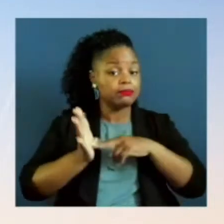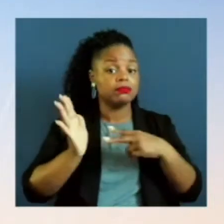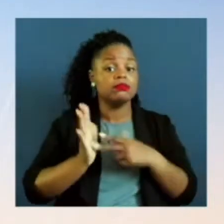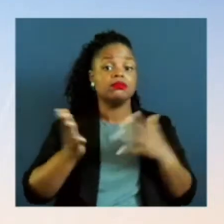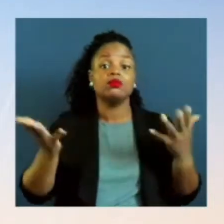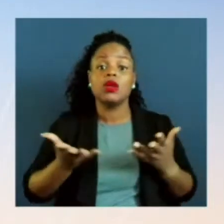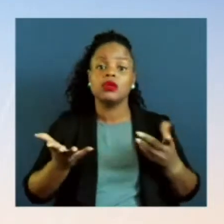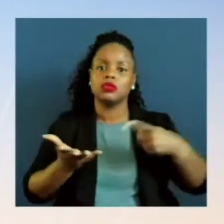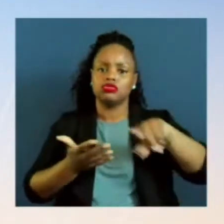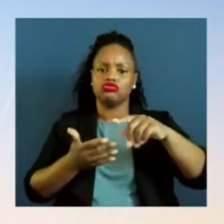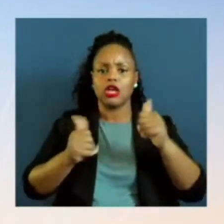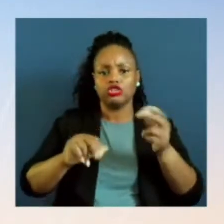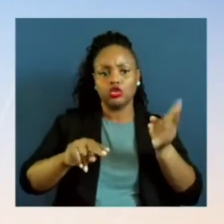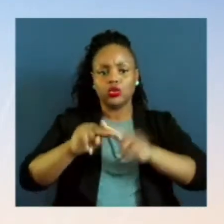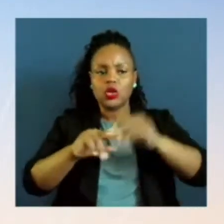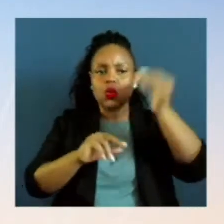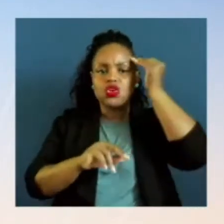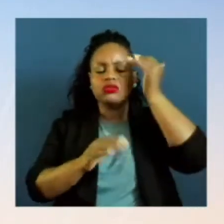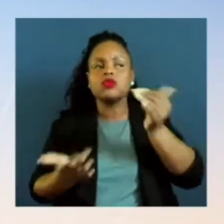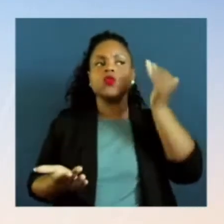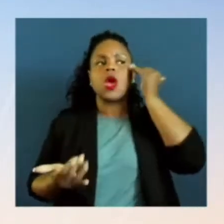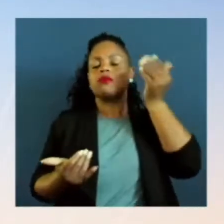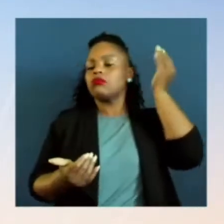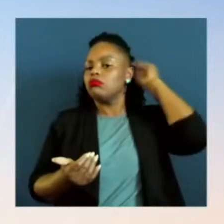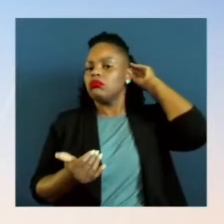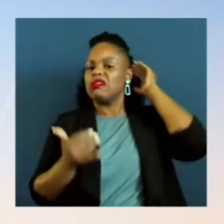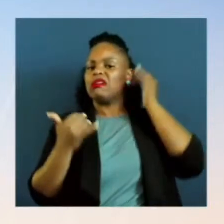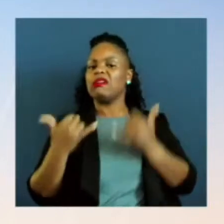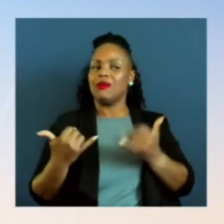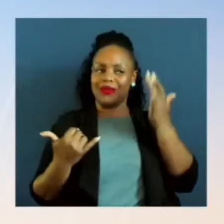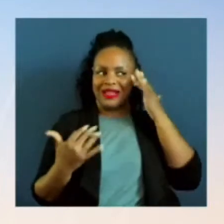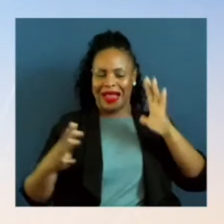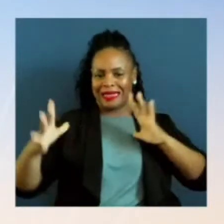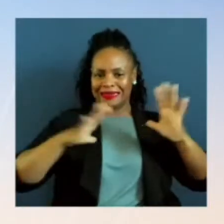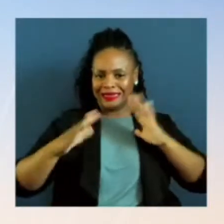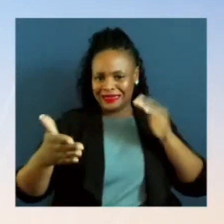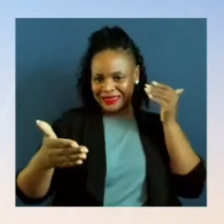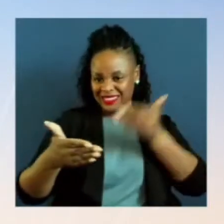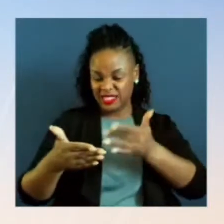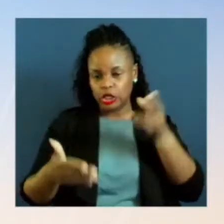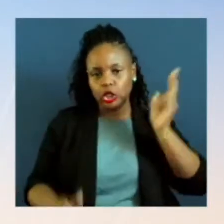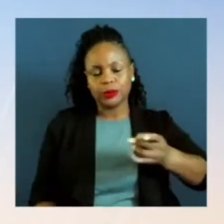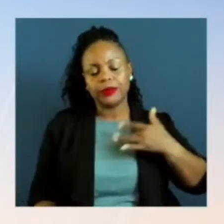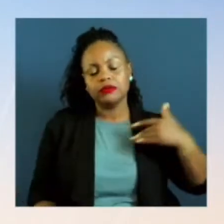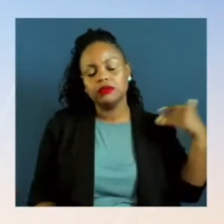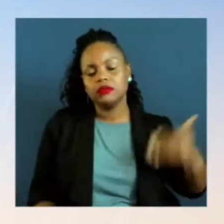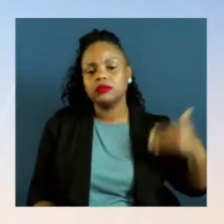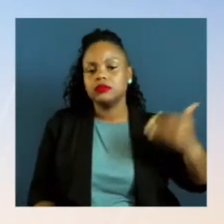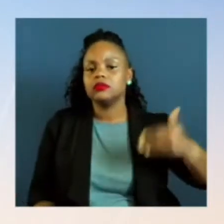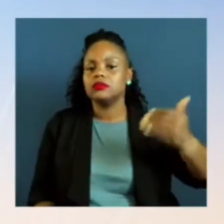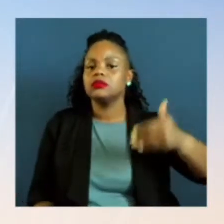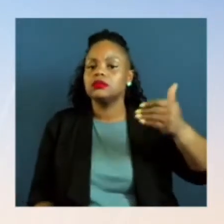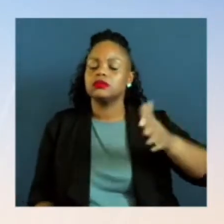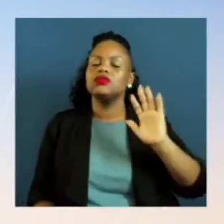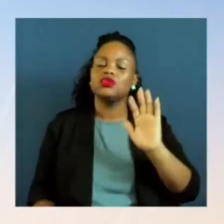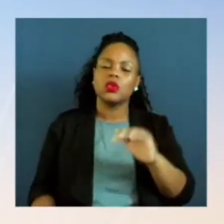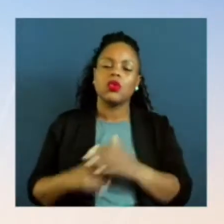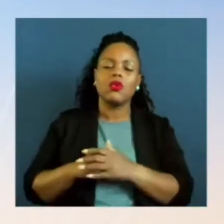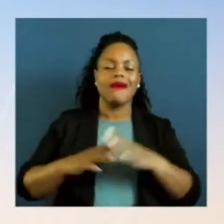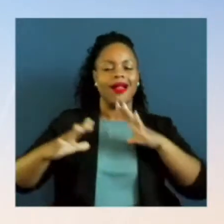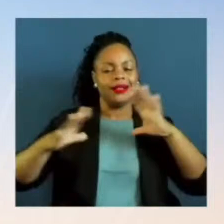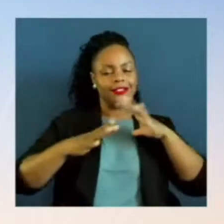before a holiday weekend, given the history of increased criminal cyber activity during holiday weekends. As always,